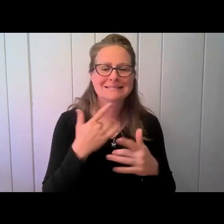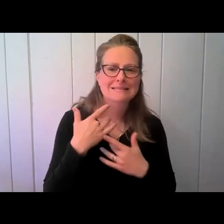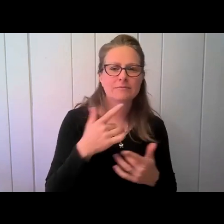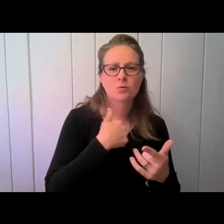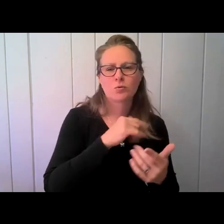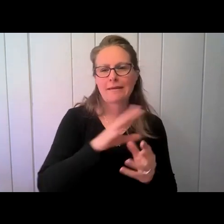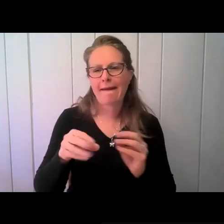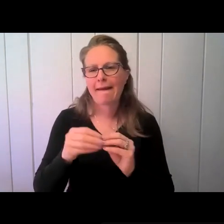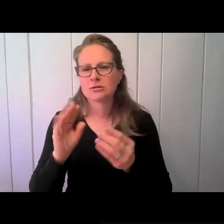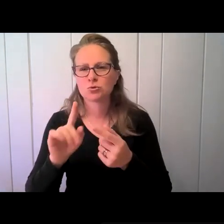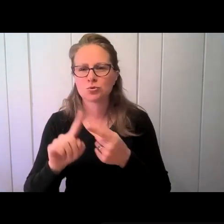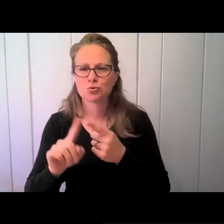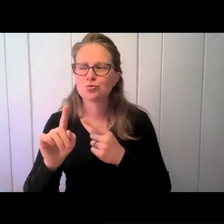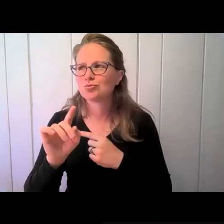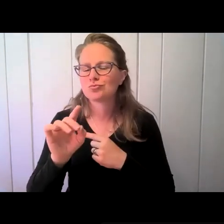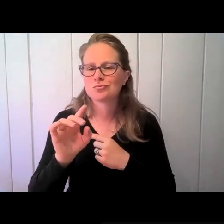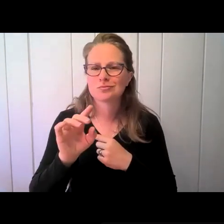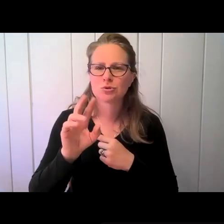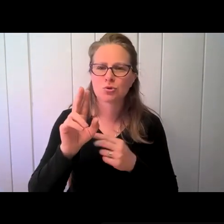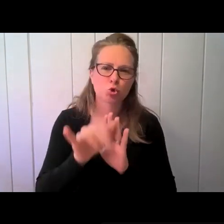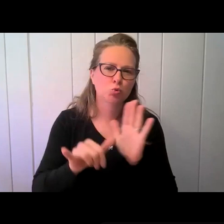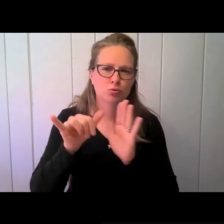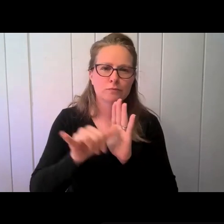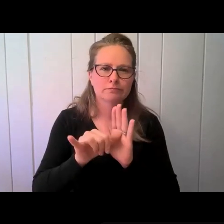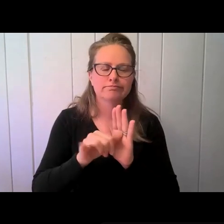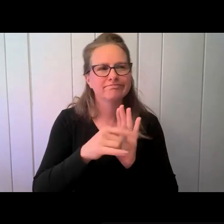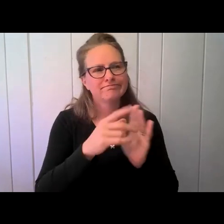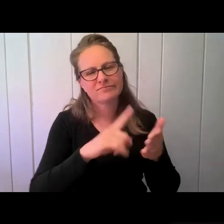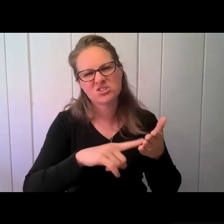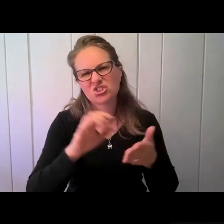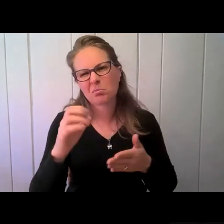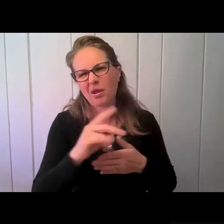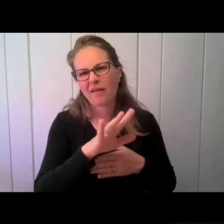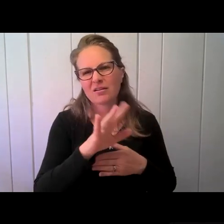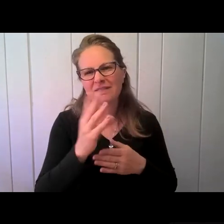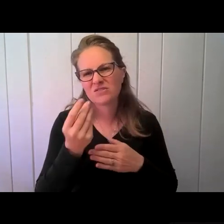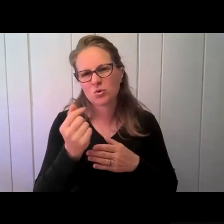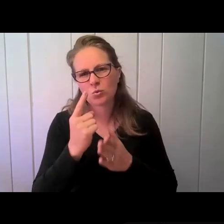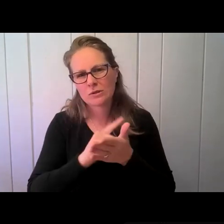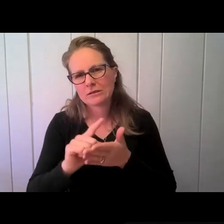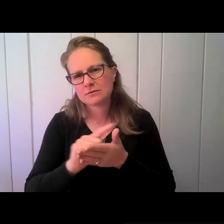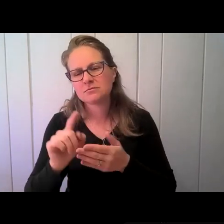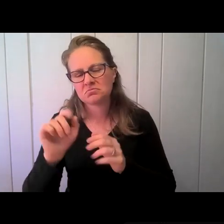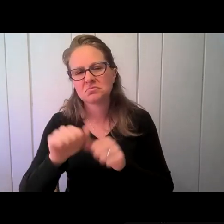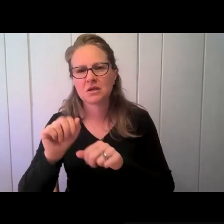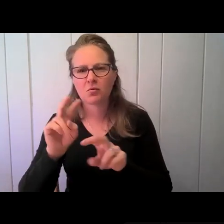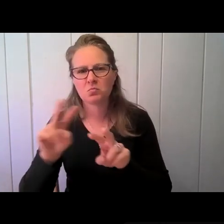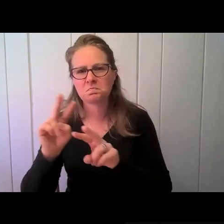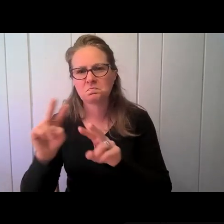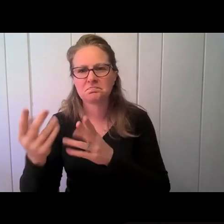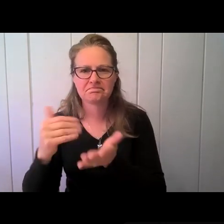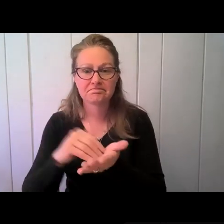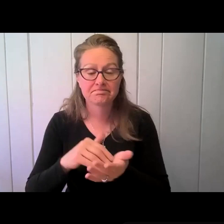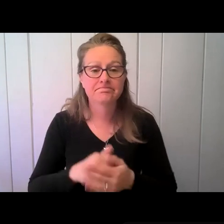usually takes about a week. So just check back in a week or so and you should be able to see this one. But in the meantime, feel free to check out all of the ones that we have